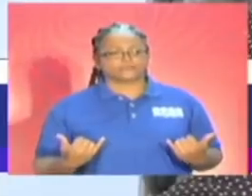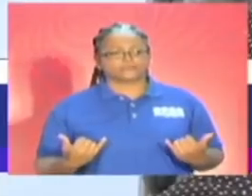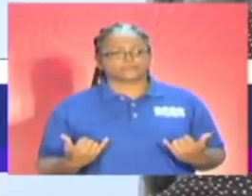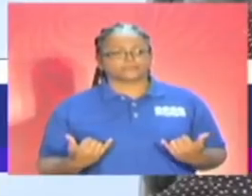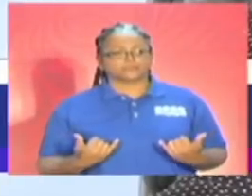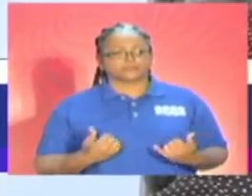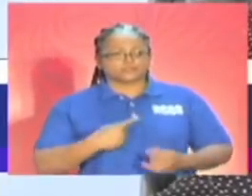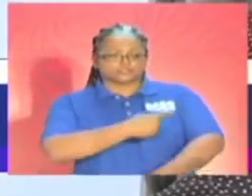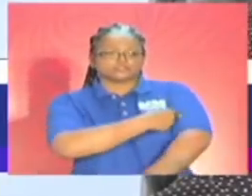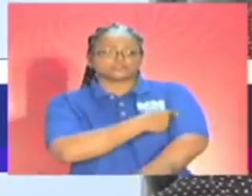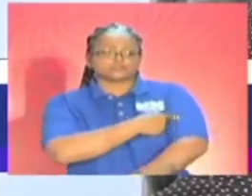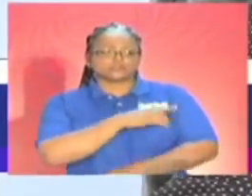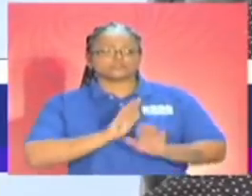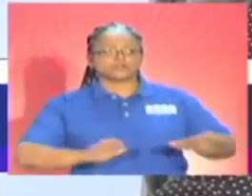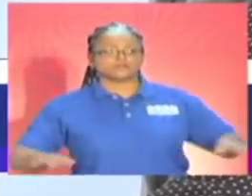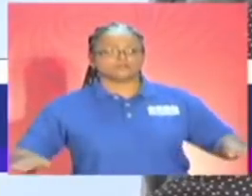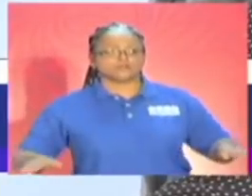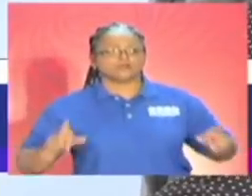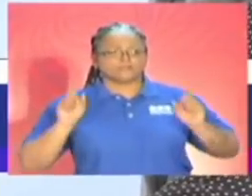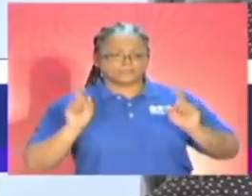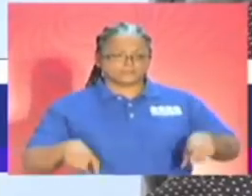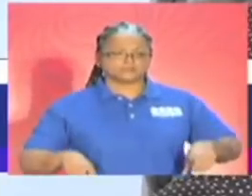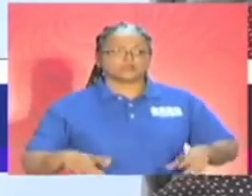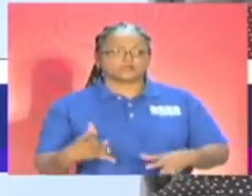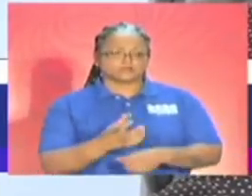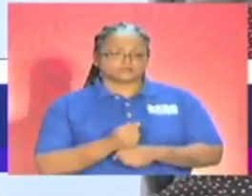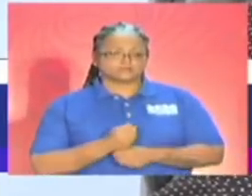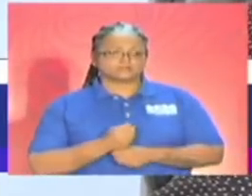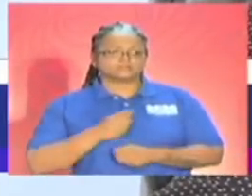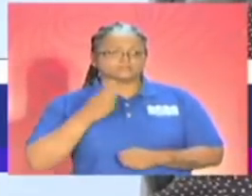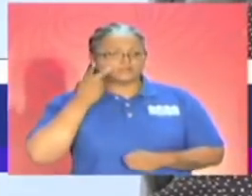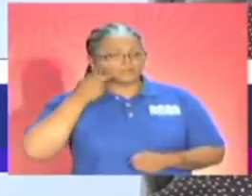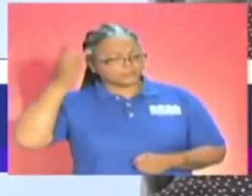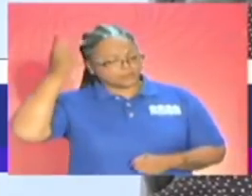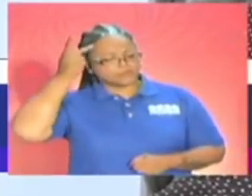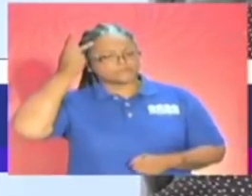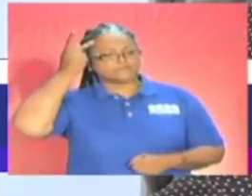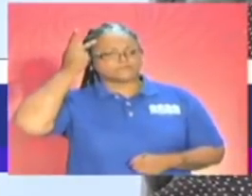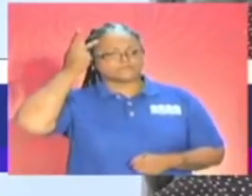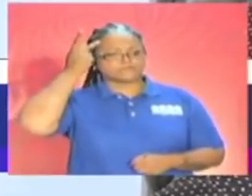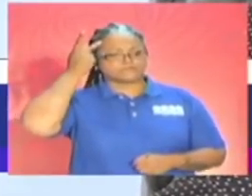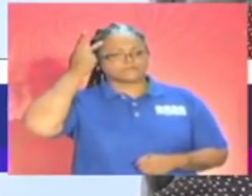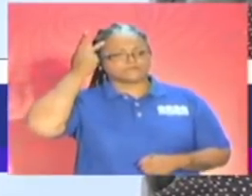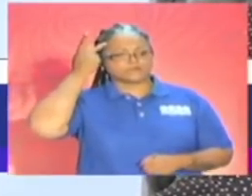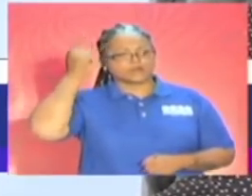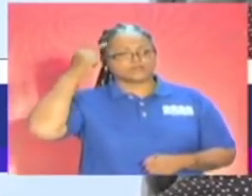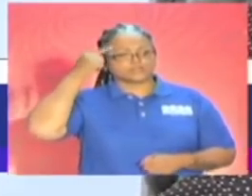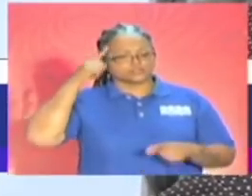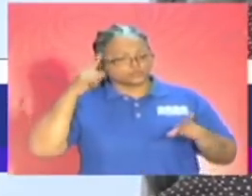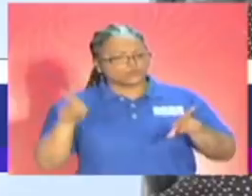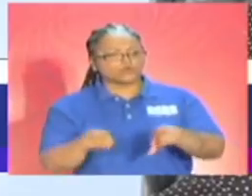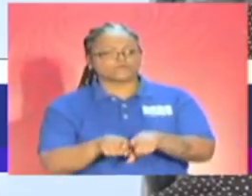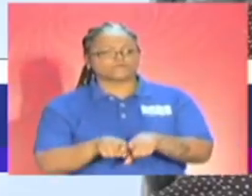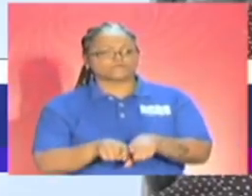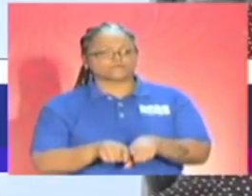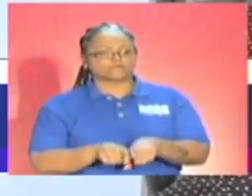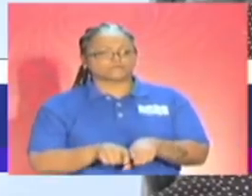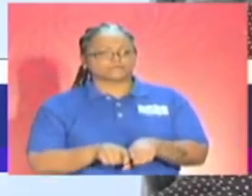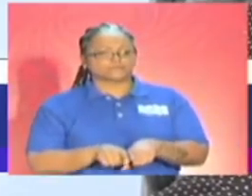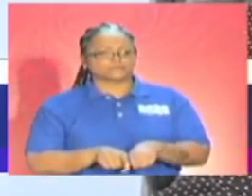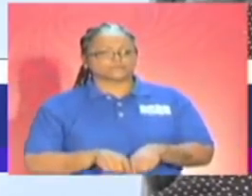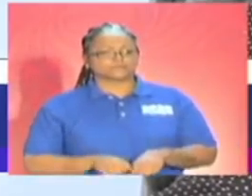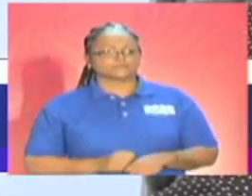vaccination of children requires parental consent, so that yes, it would be disturbing for a child who wants to